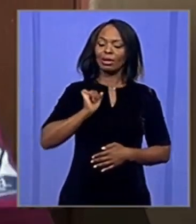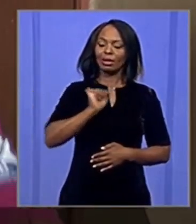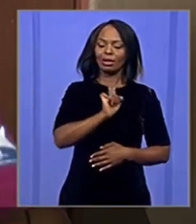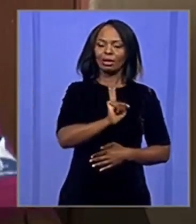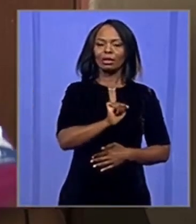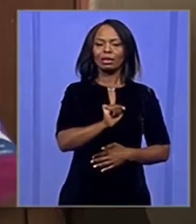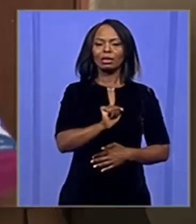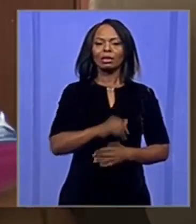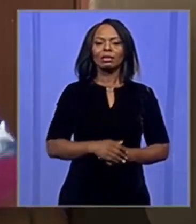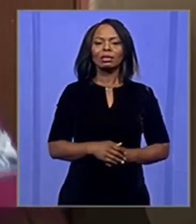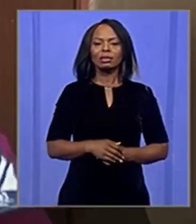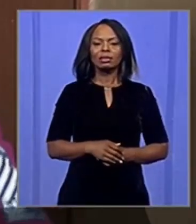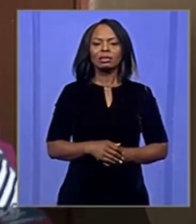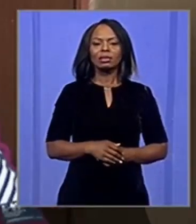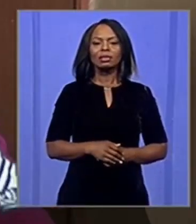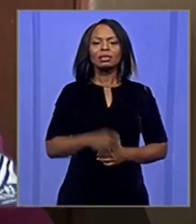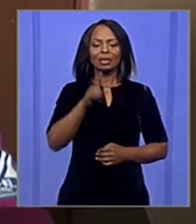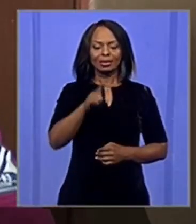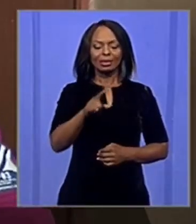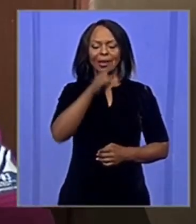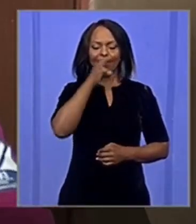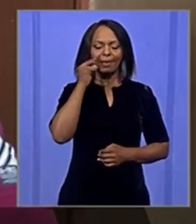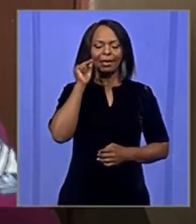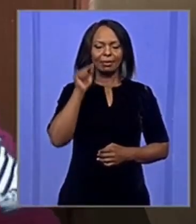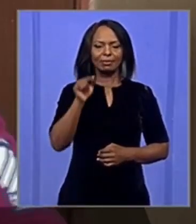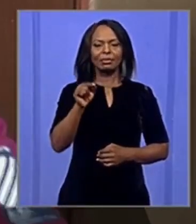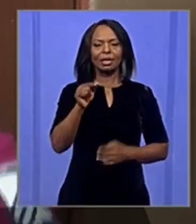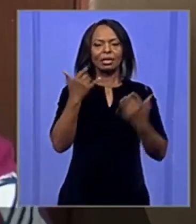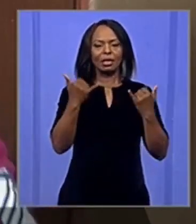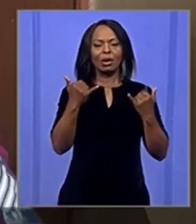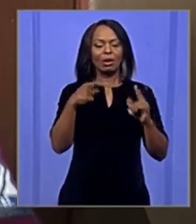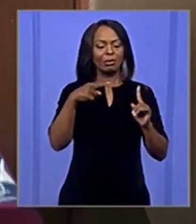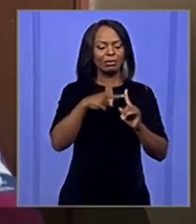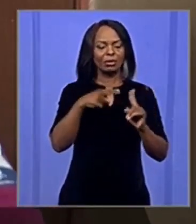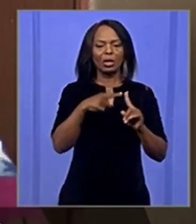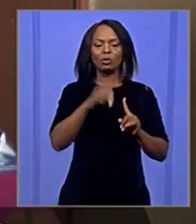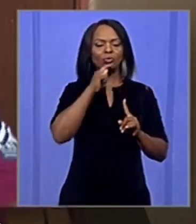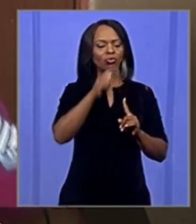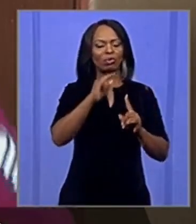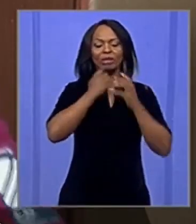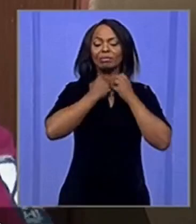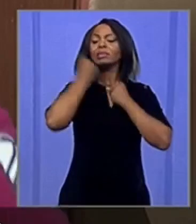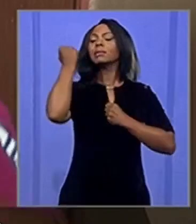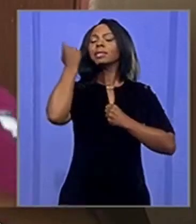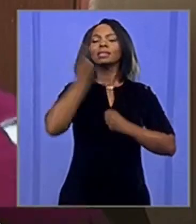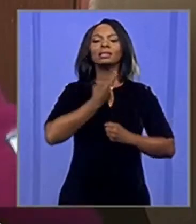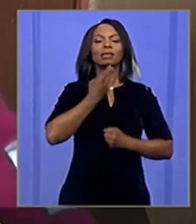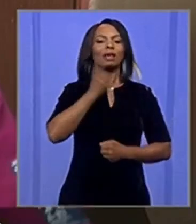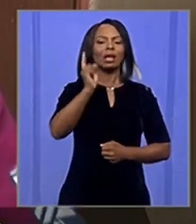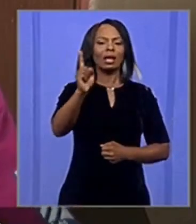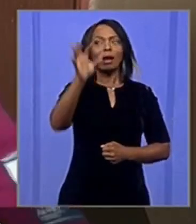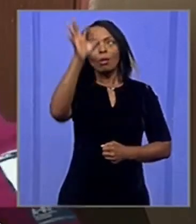Benny's name e cleariwe. Ngwana rona ha ipolaya. Benny o polaile ke maponisa wa